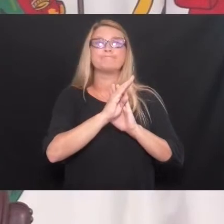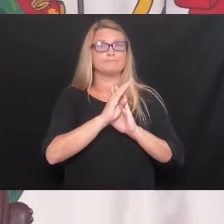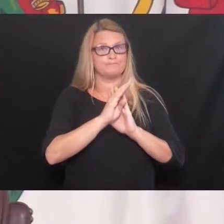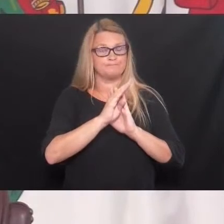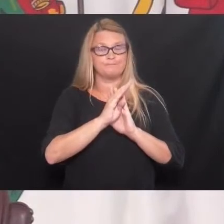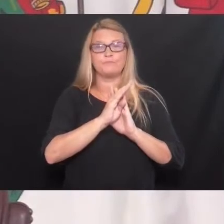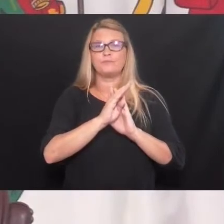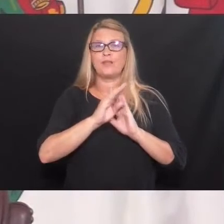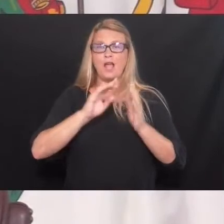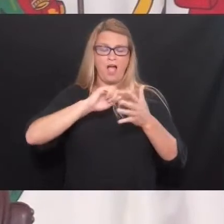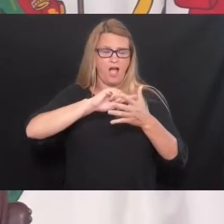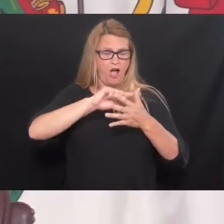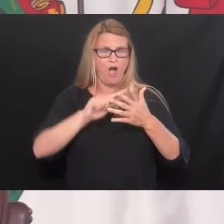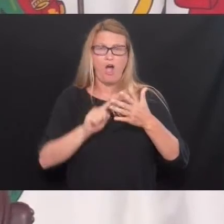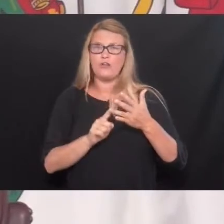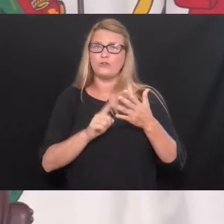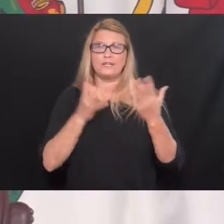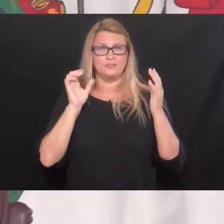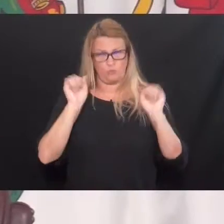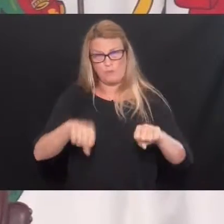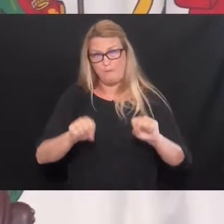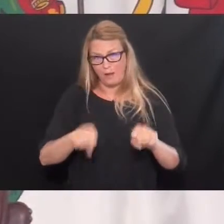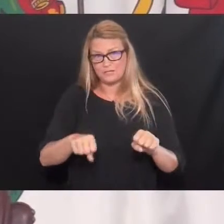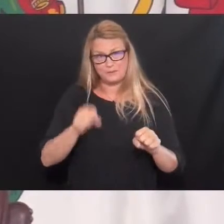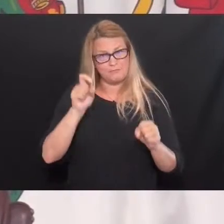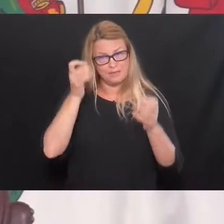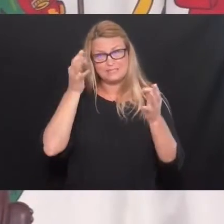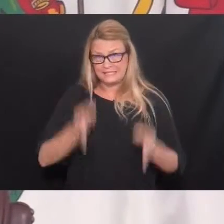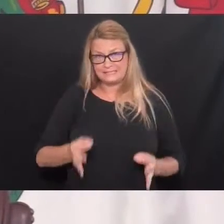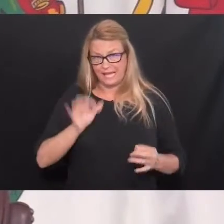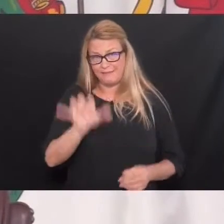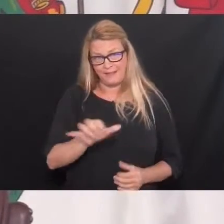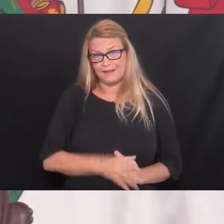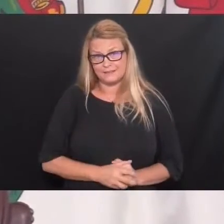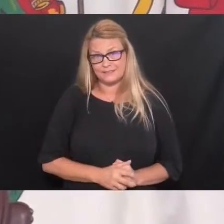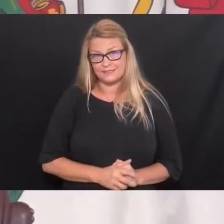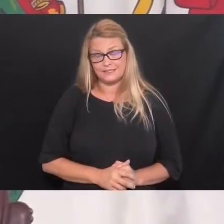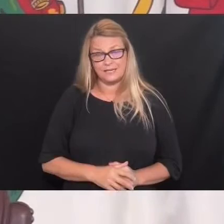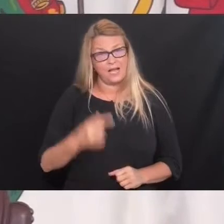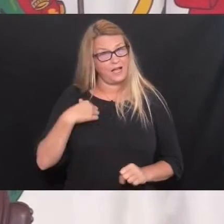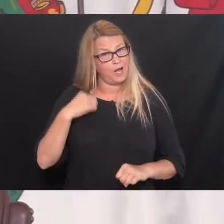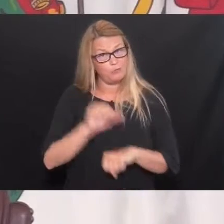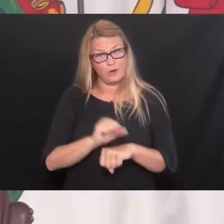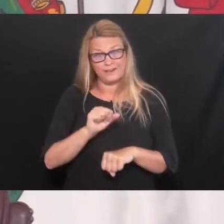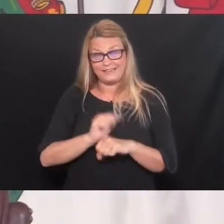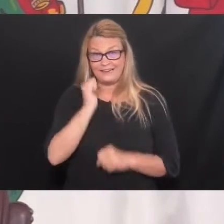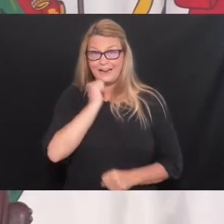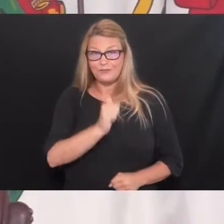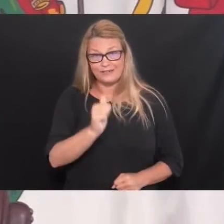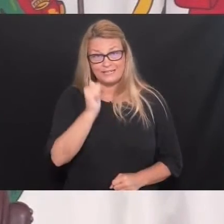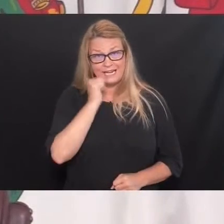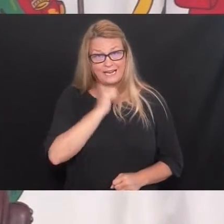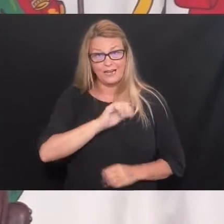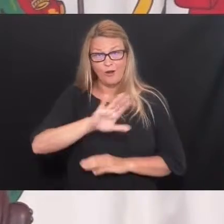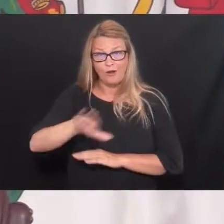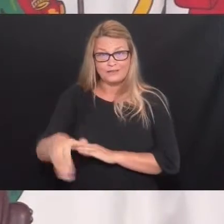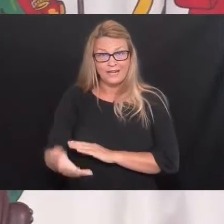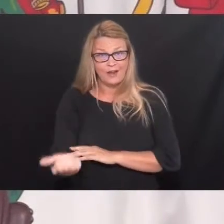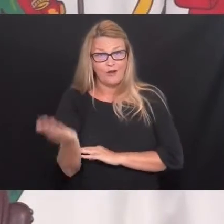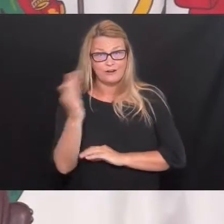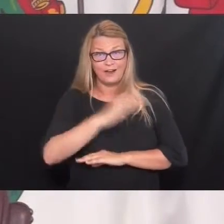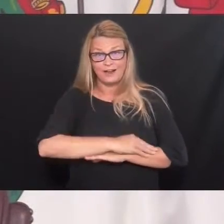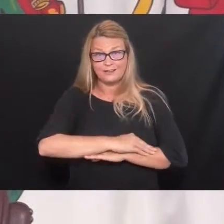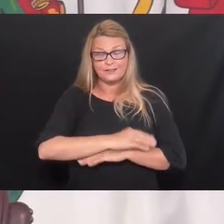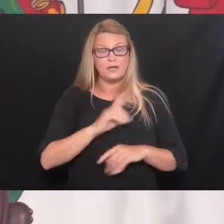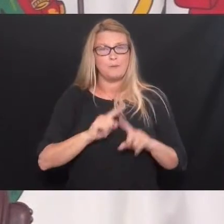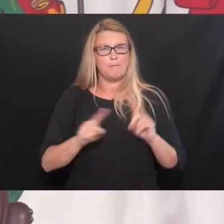single one of those things is still on the table. And Mark, we're working it, and we're working it night and day. Right now, I don't think we've